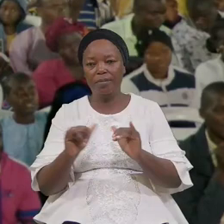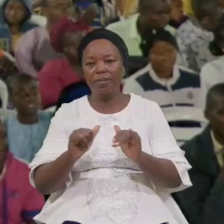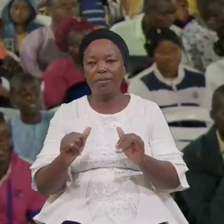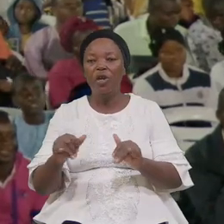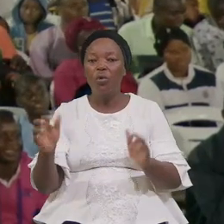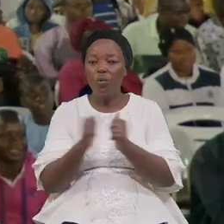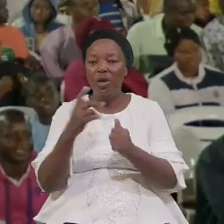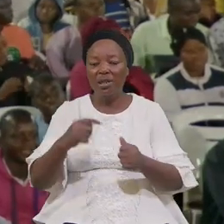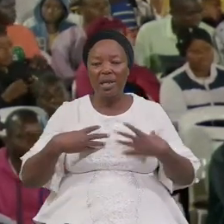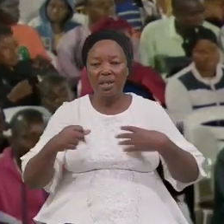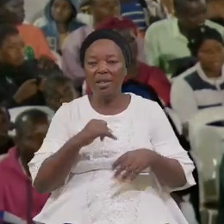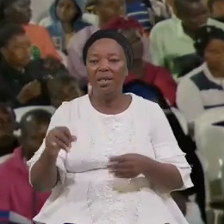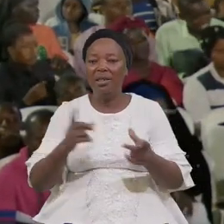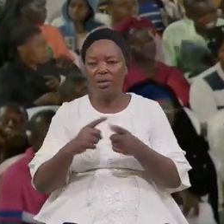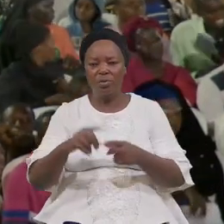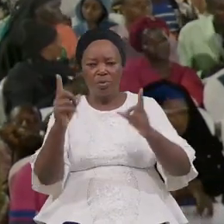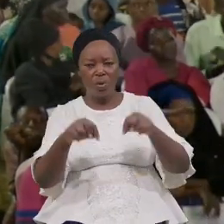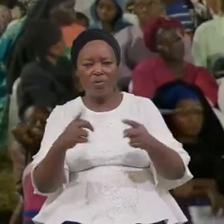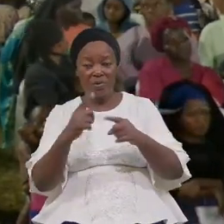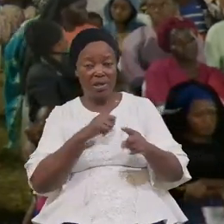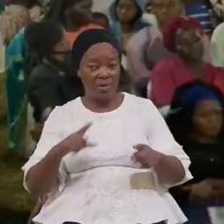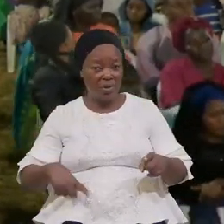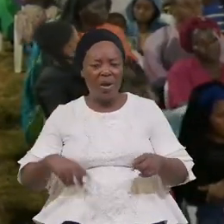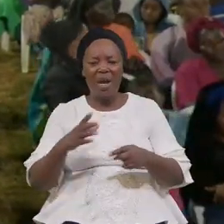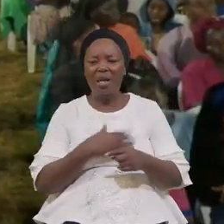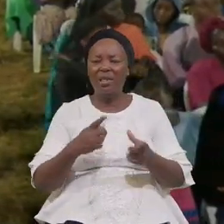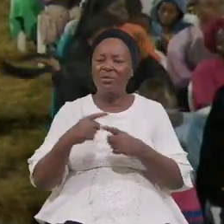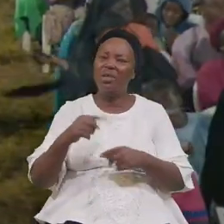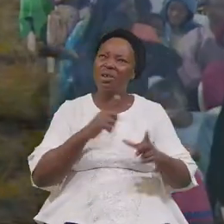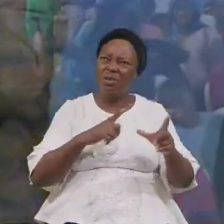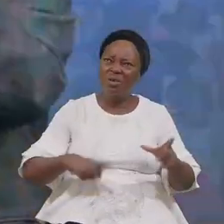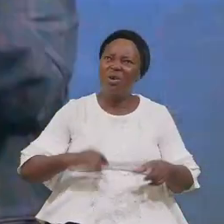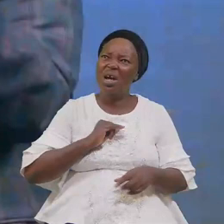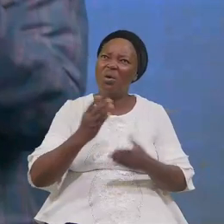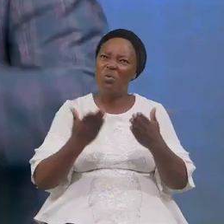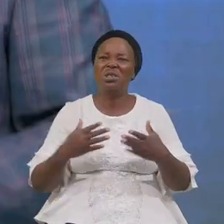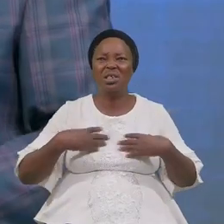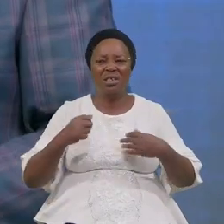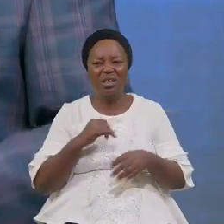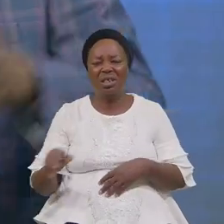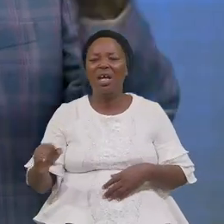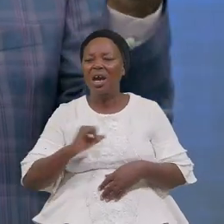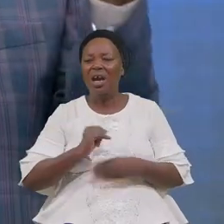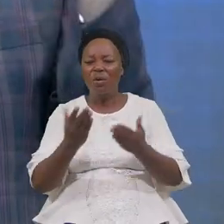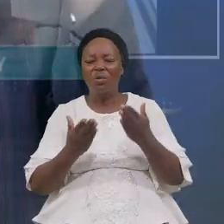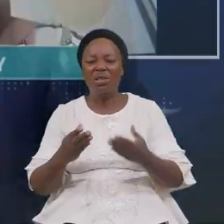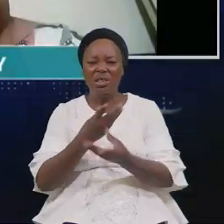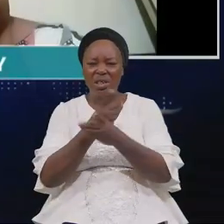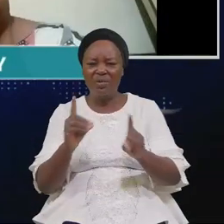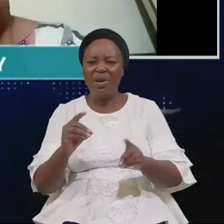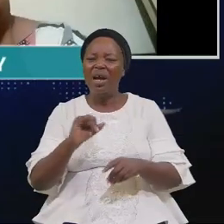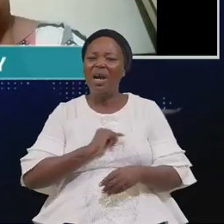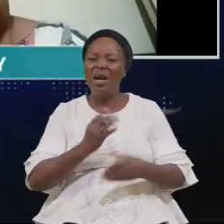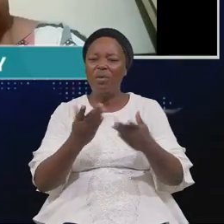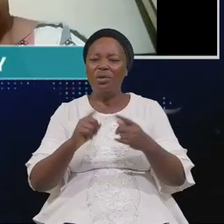healing. You come to the Lord and you say, Lord, I want healing. I want deliverance. I want to be